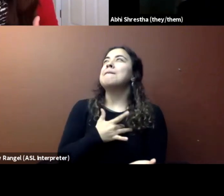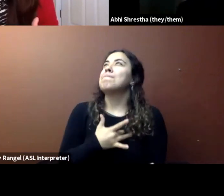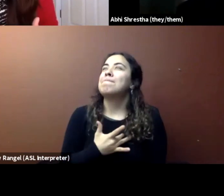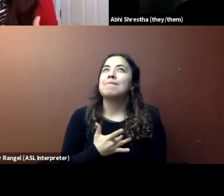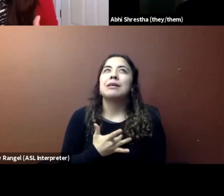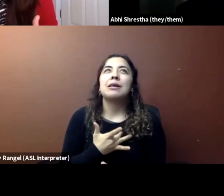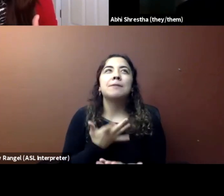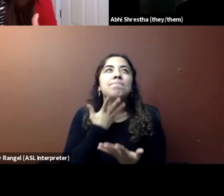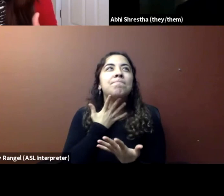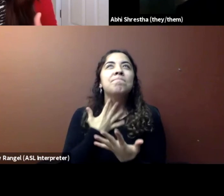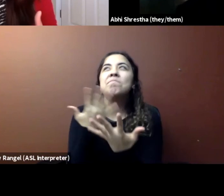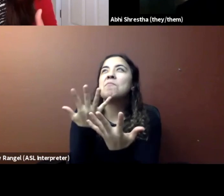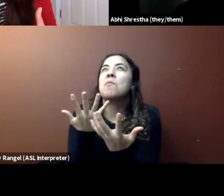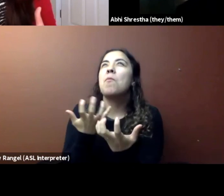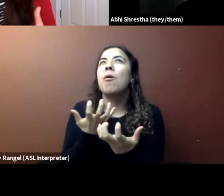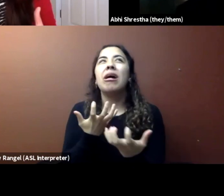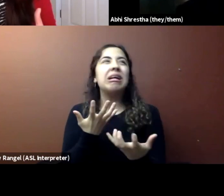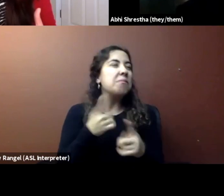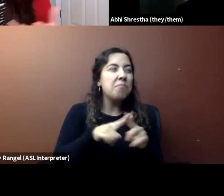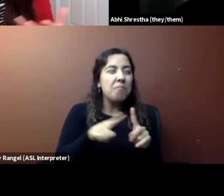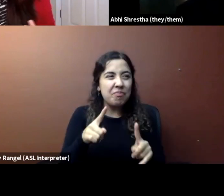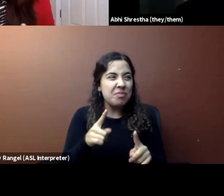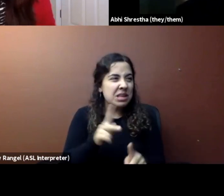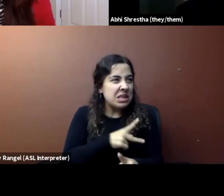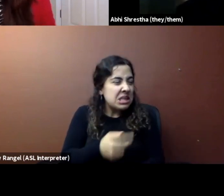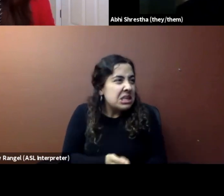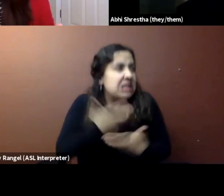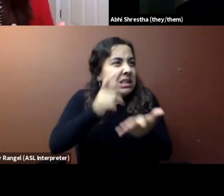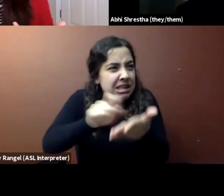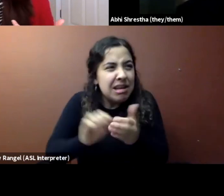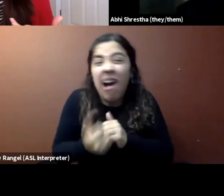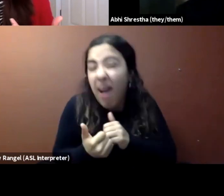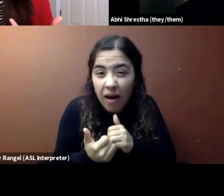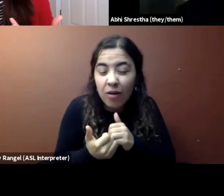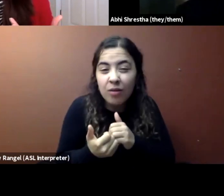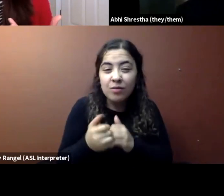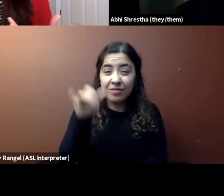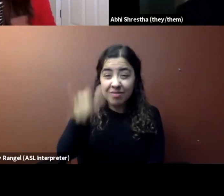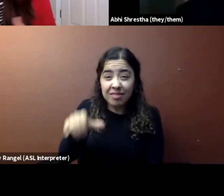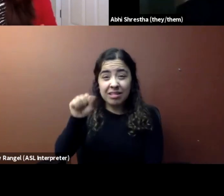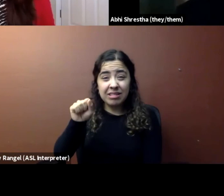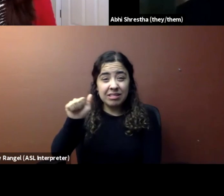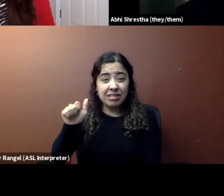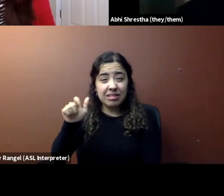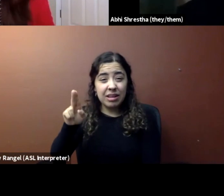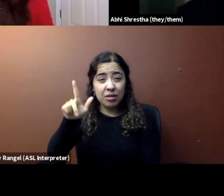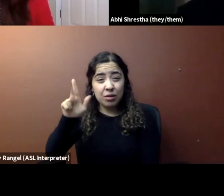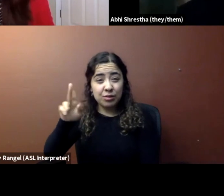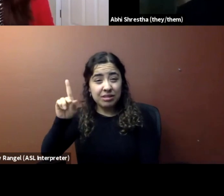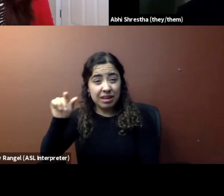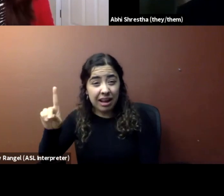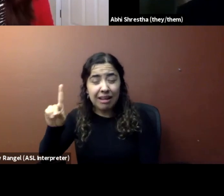impossible to articulate in some ways. And so that's what the word means, right? Like it's something that cannot be translated. And so